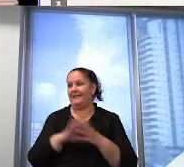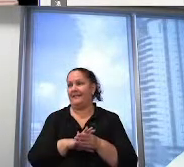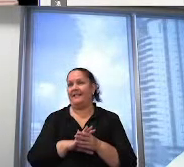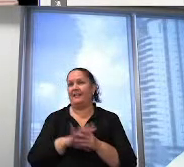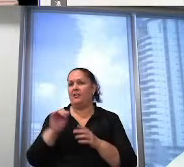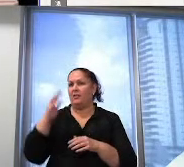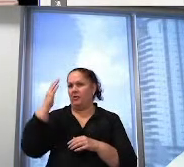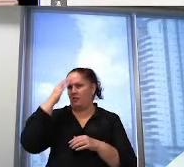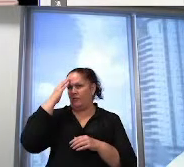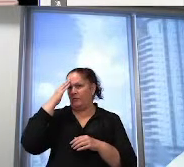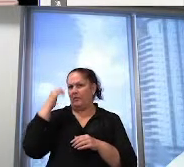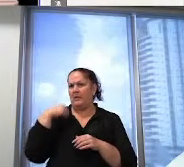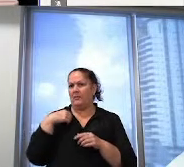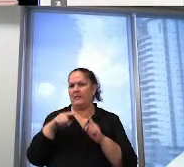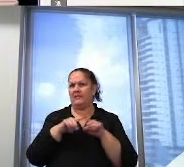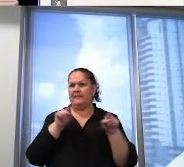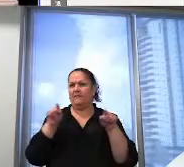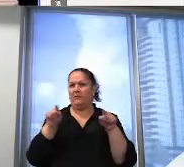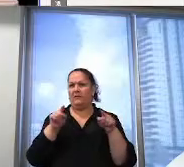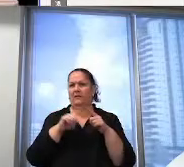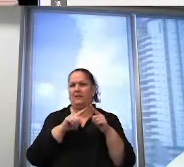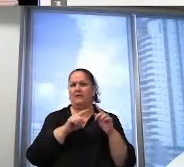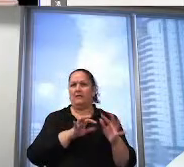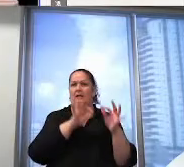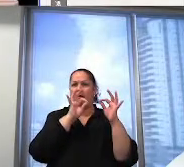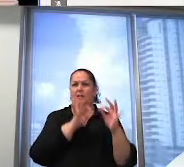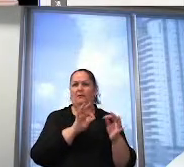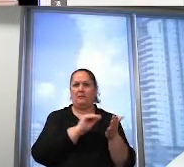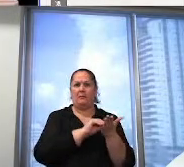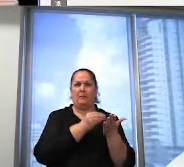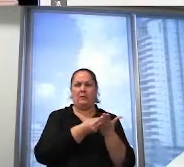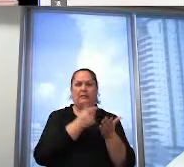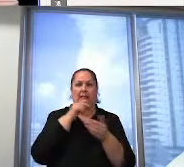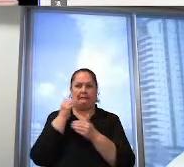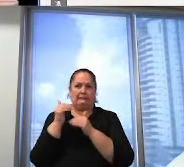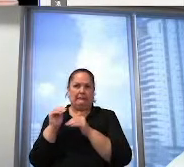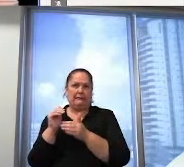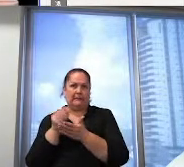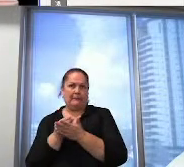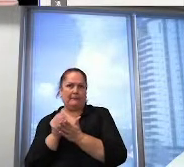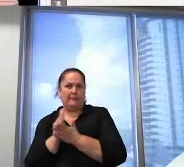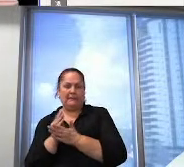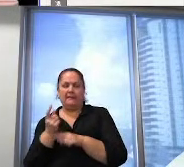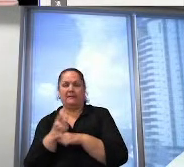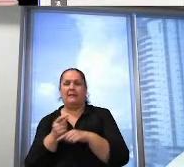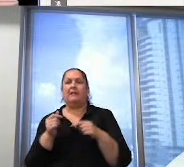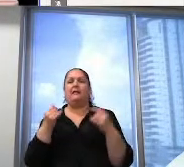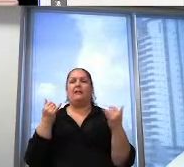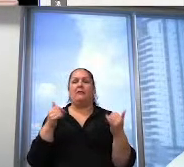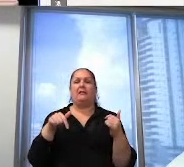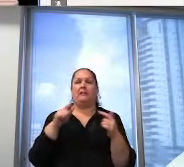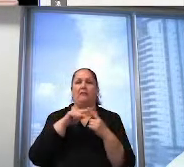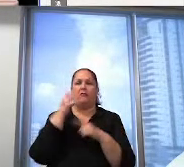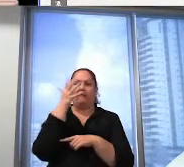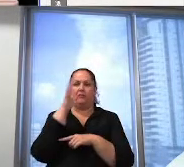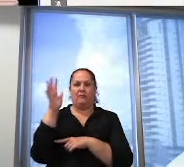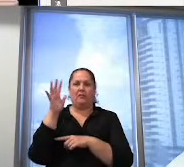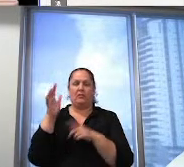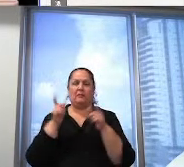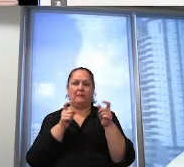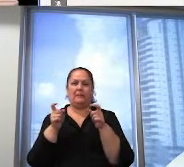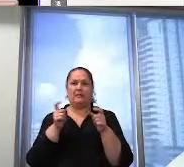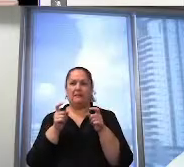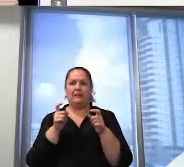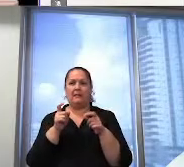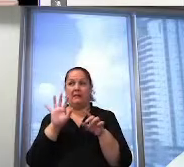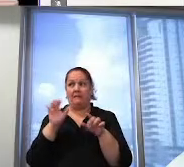me. You're familiar with the distinction between the optimal budget and the constrained budget? I am. In this area of